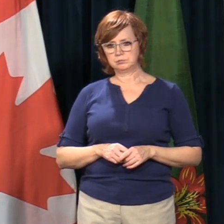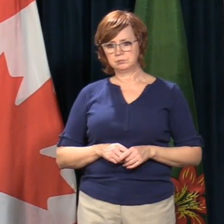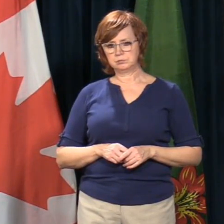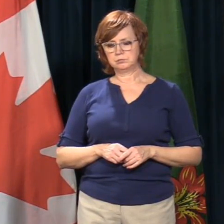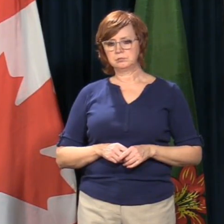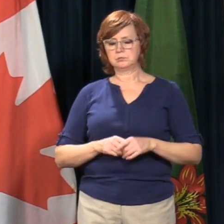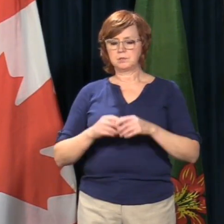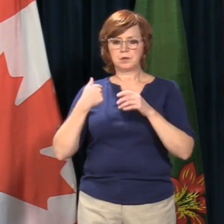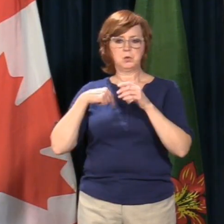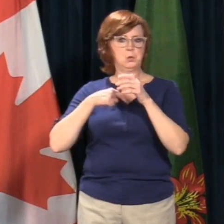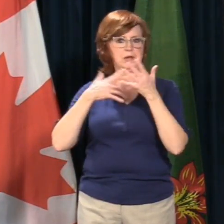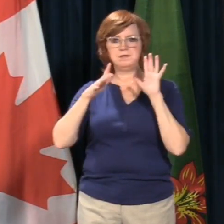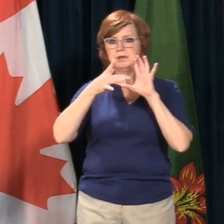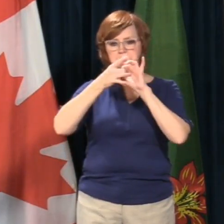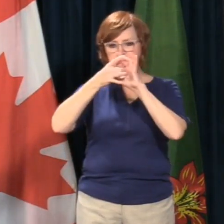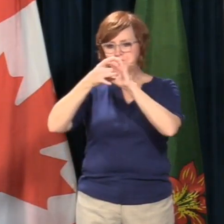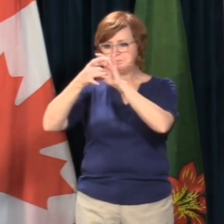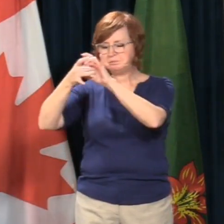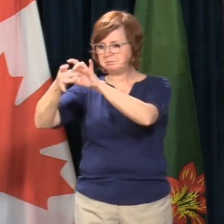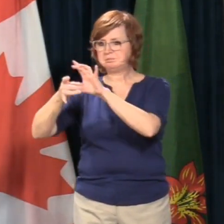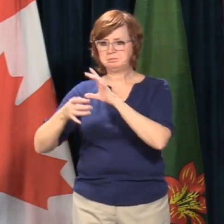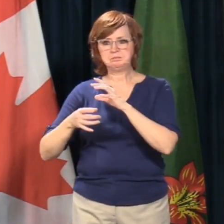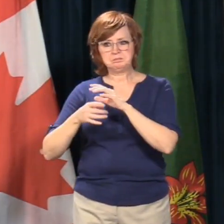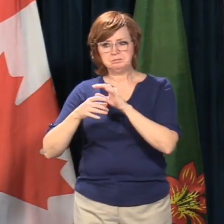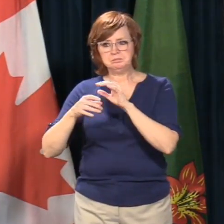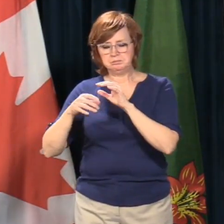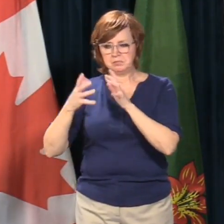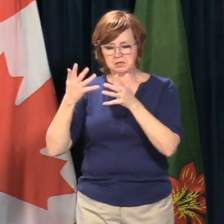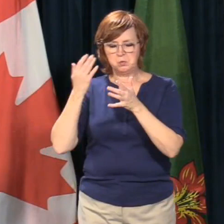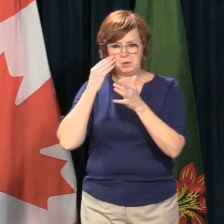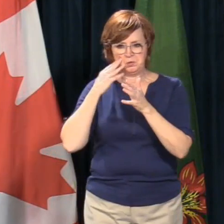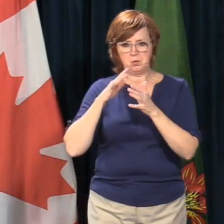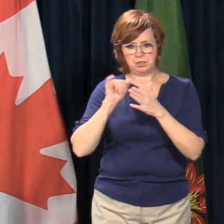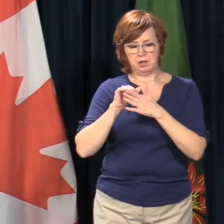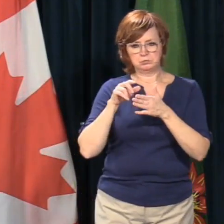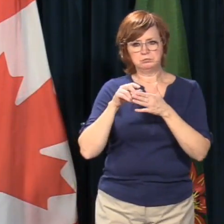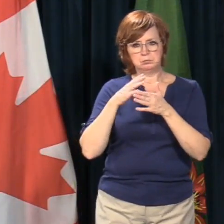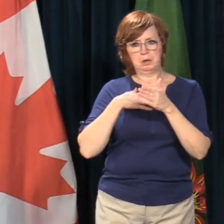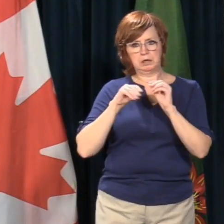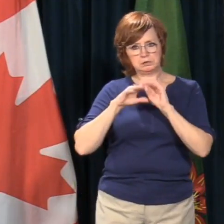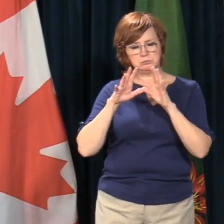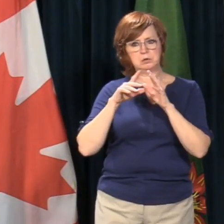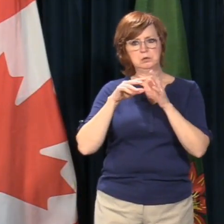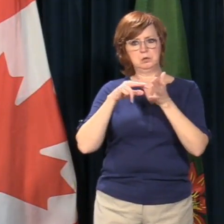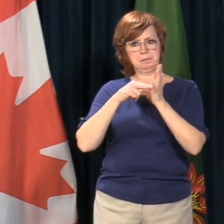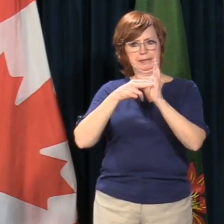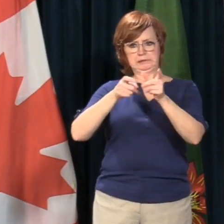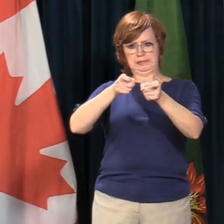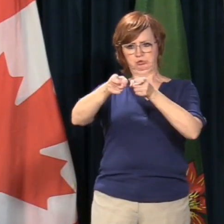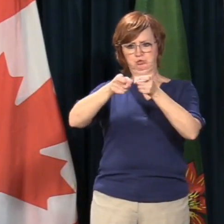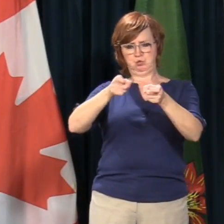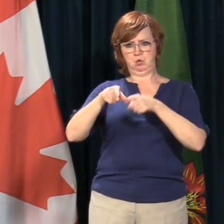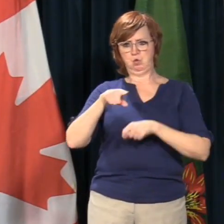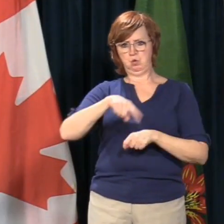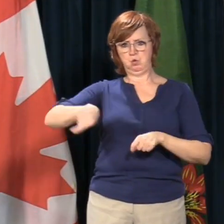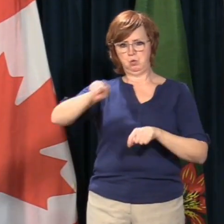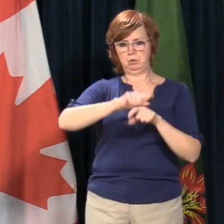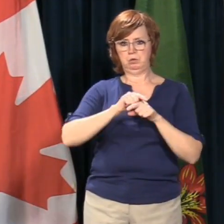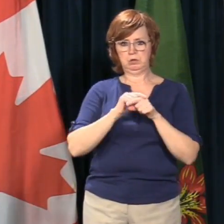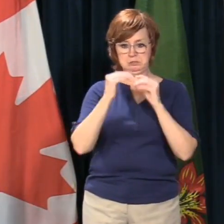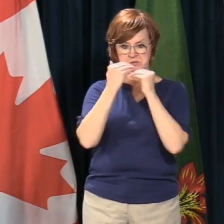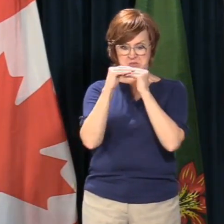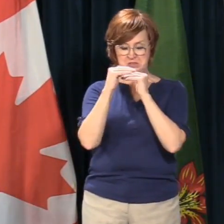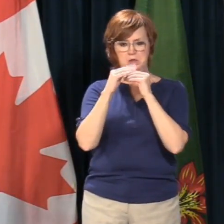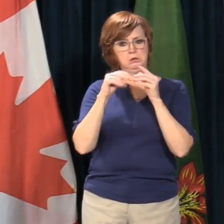properly mapped. So that's what I meant about under control. Again, I emphasize it doesn't mean that we will not